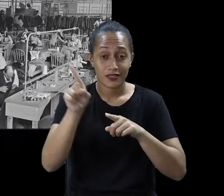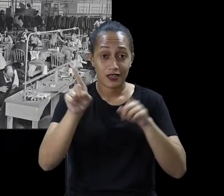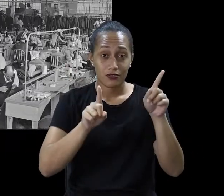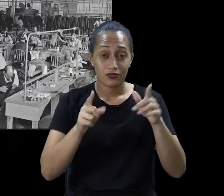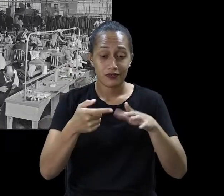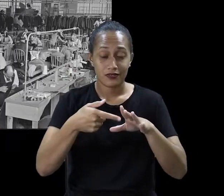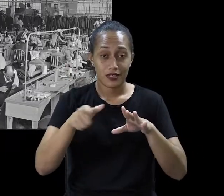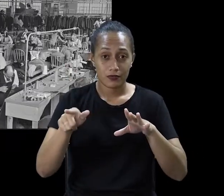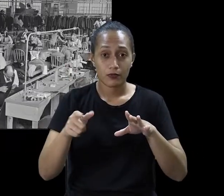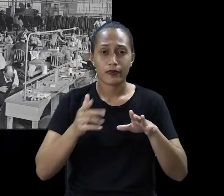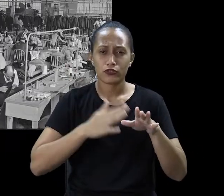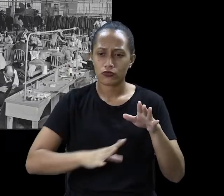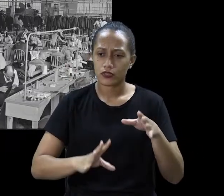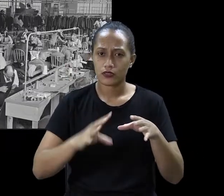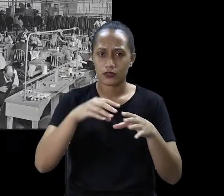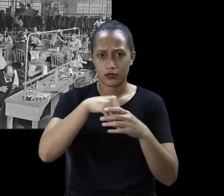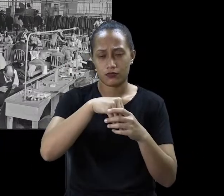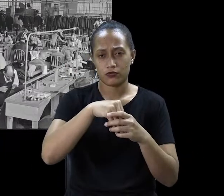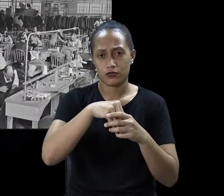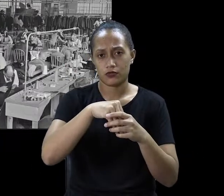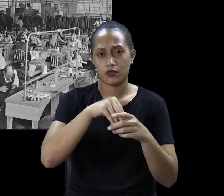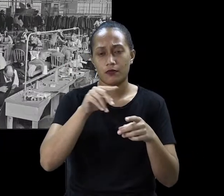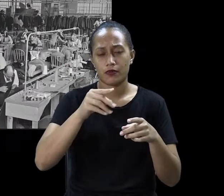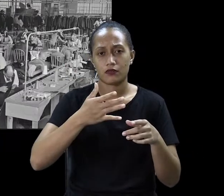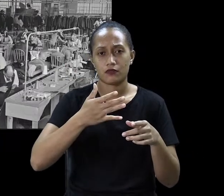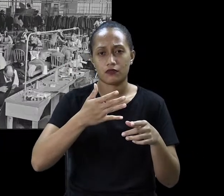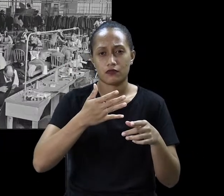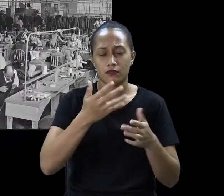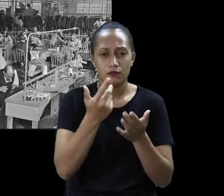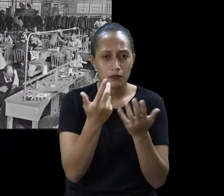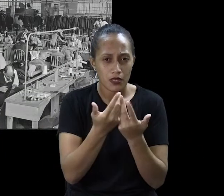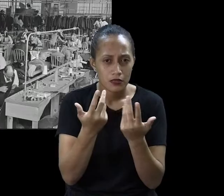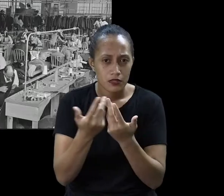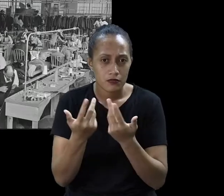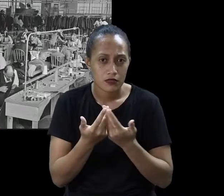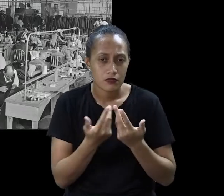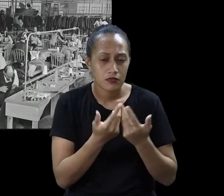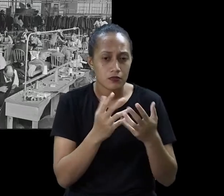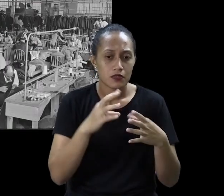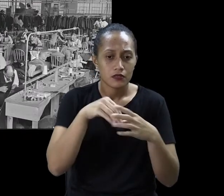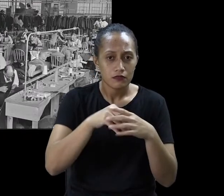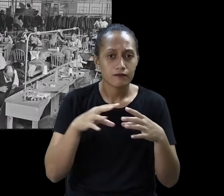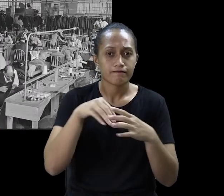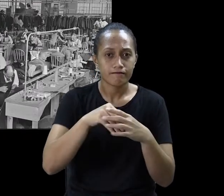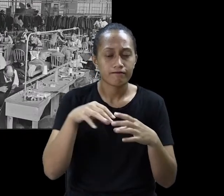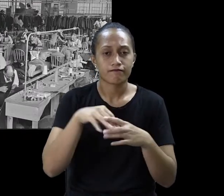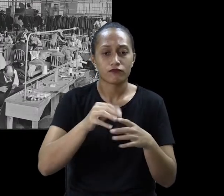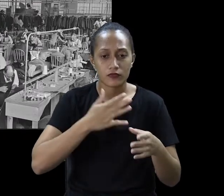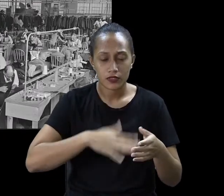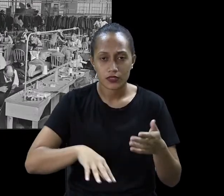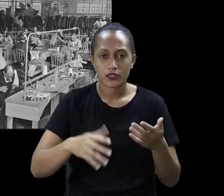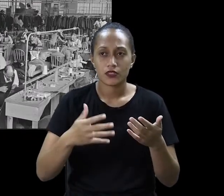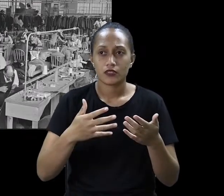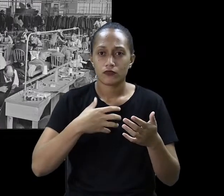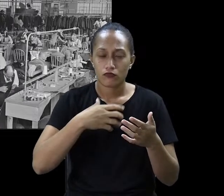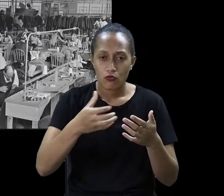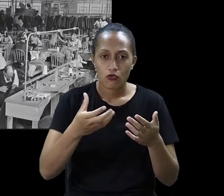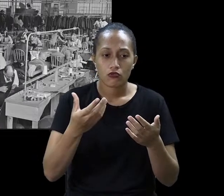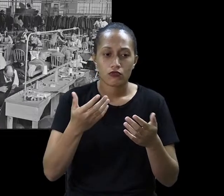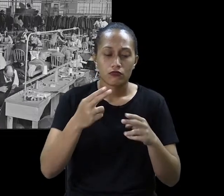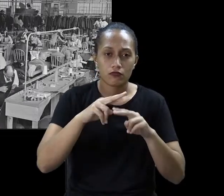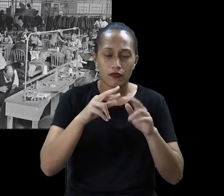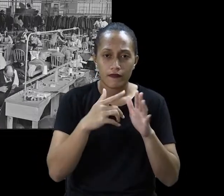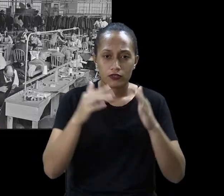resources in general. This could be things like water or air or energy. So in some contexts, instead